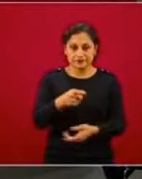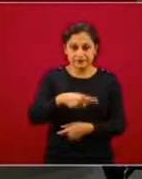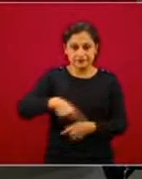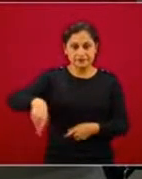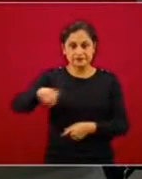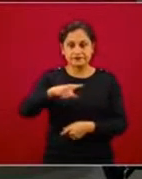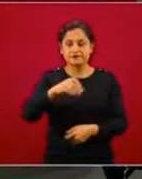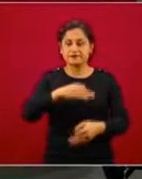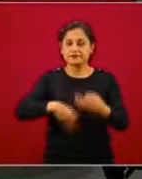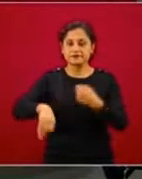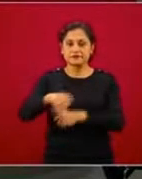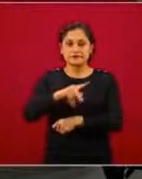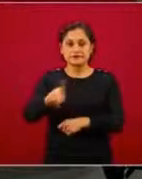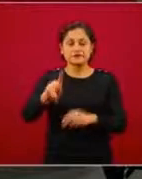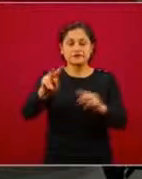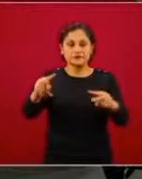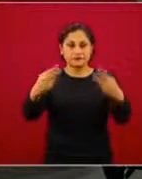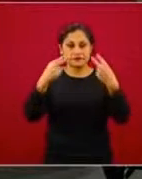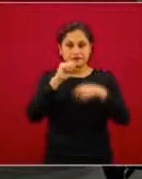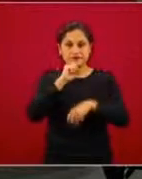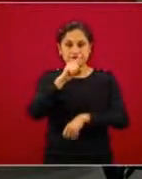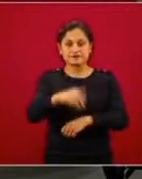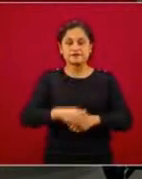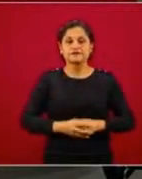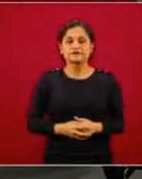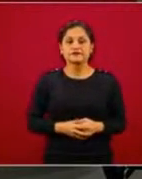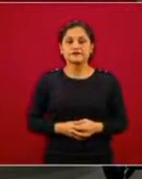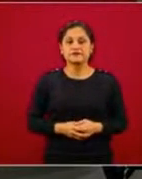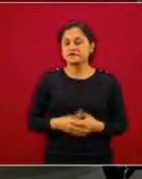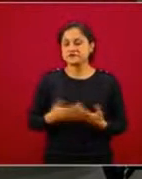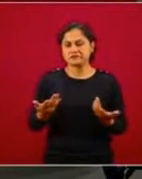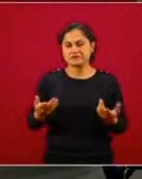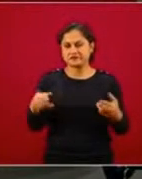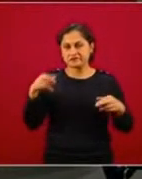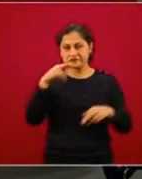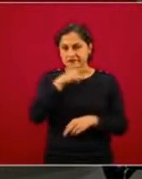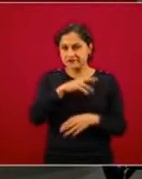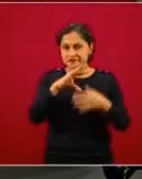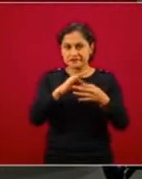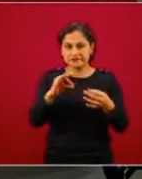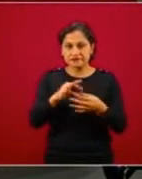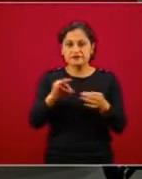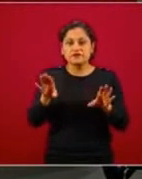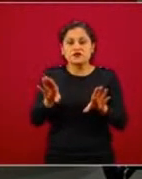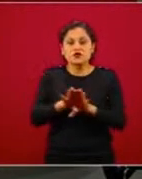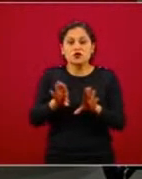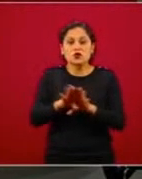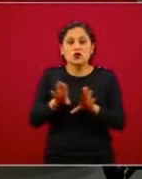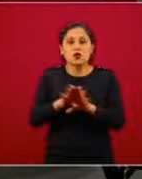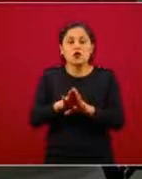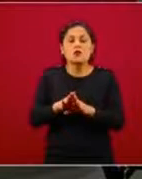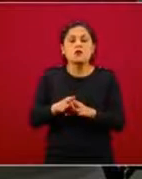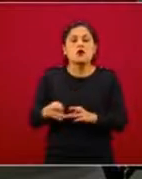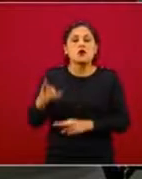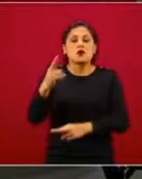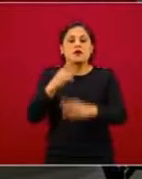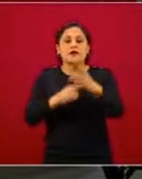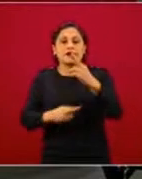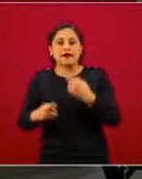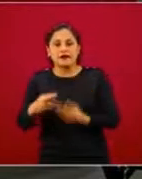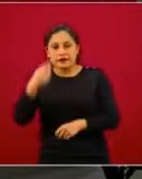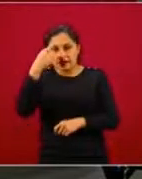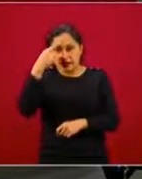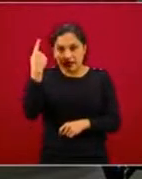everyone. Good afternoon to everyone who's watching us. I'd like to go quickly through this. We're going to talk about our